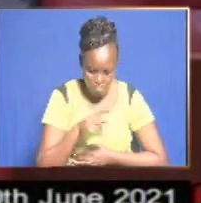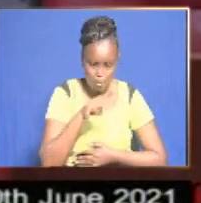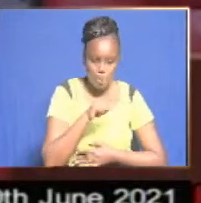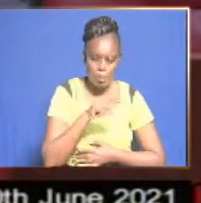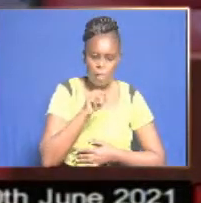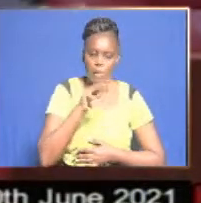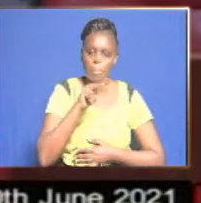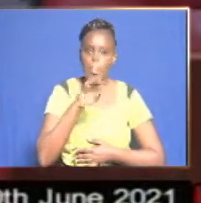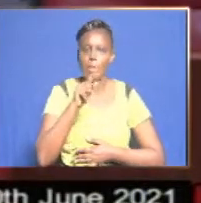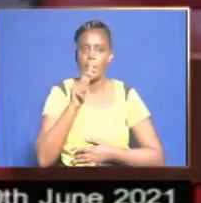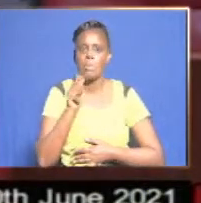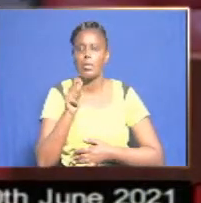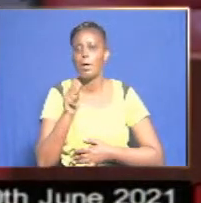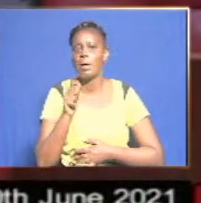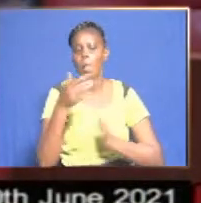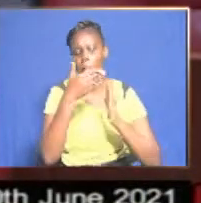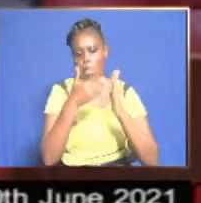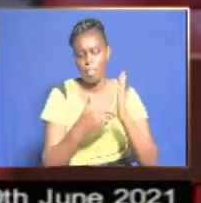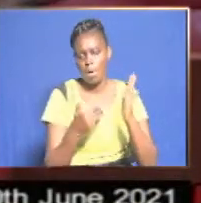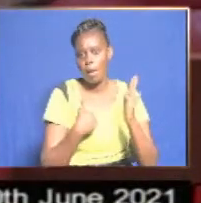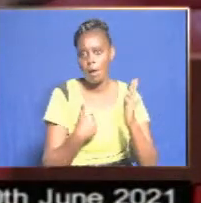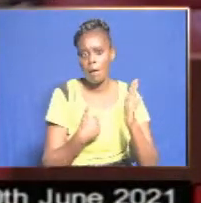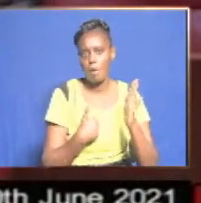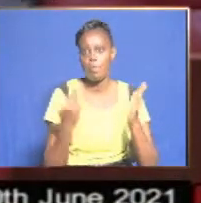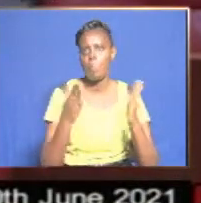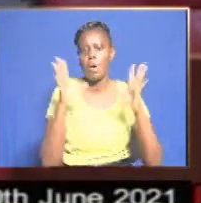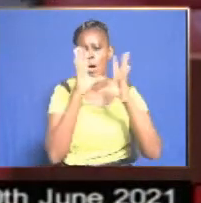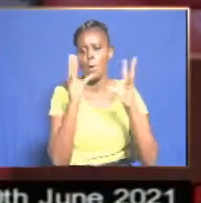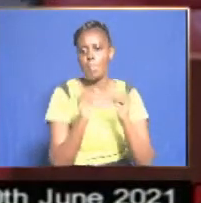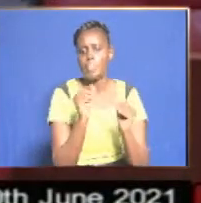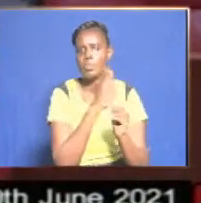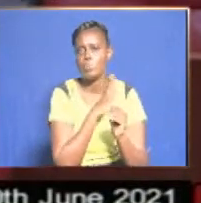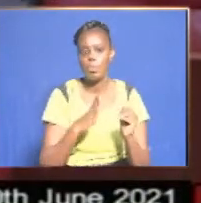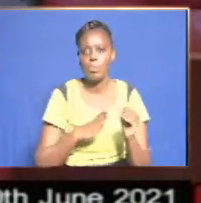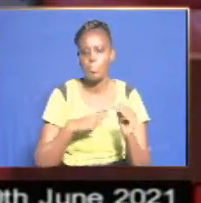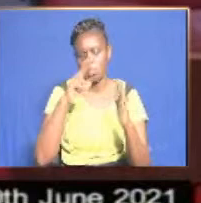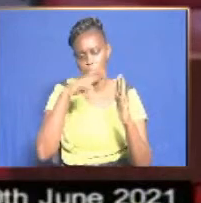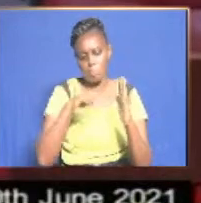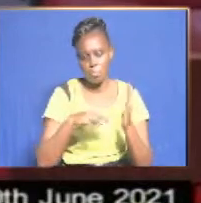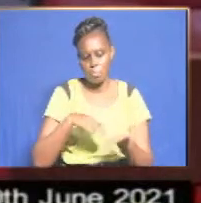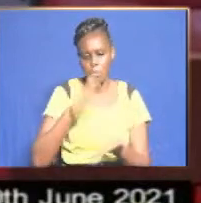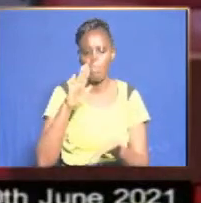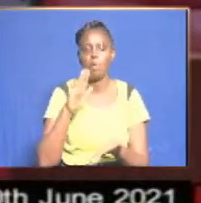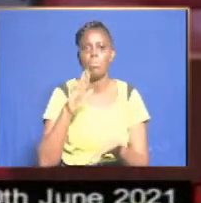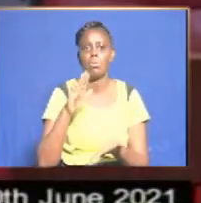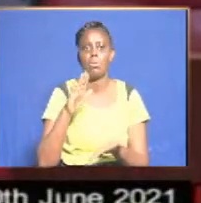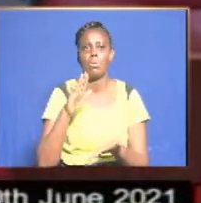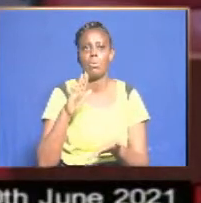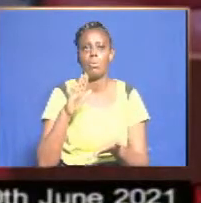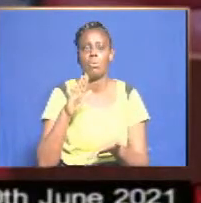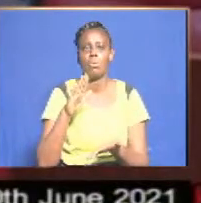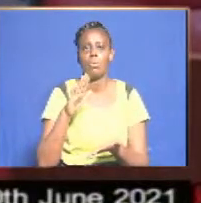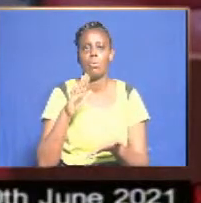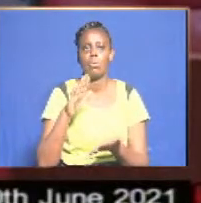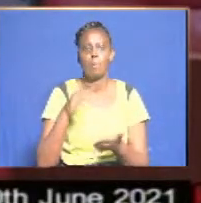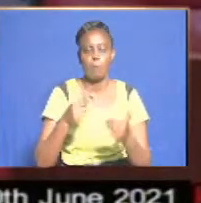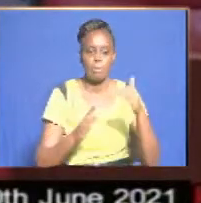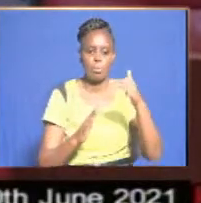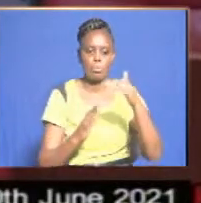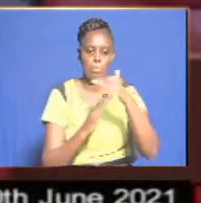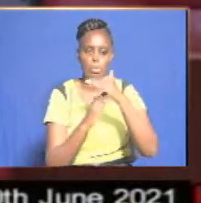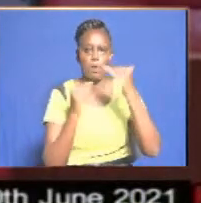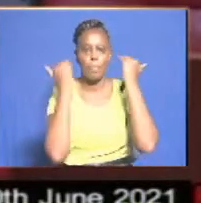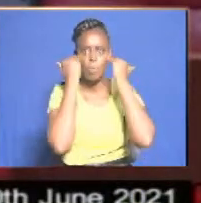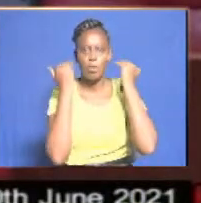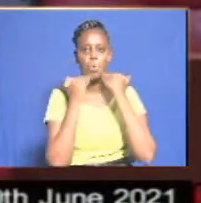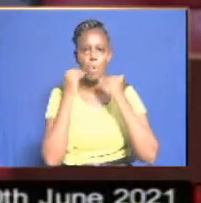very sure it will be covered there, where the Budget Committee will look into the judgment of the High Court and whether